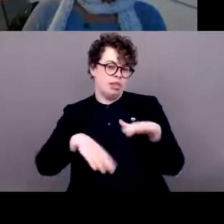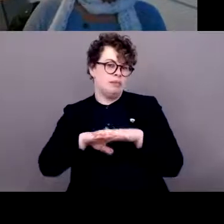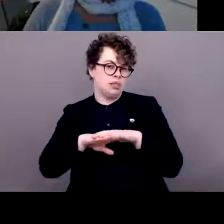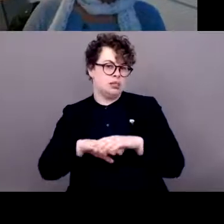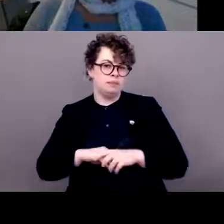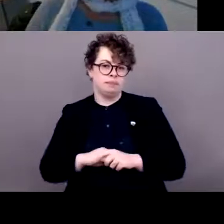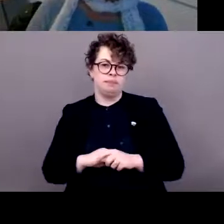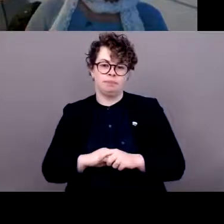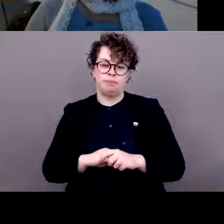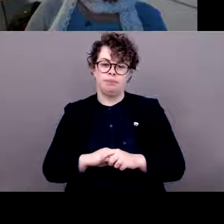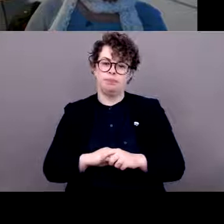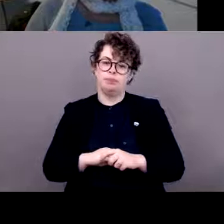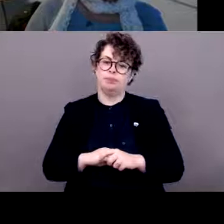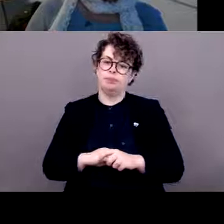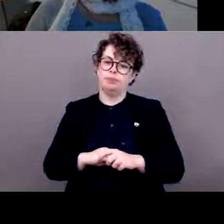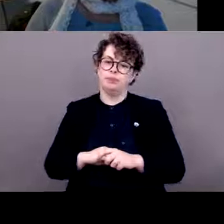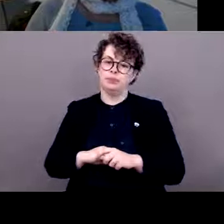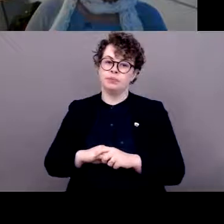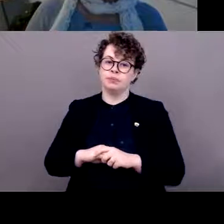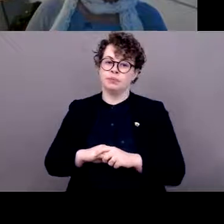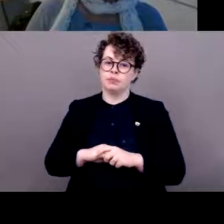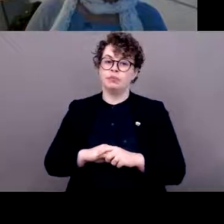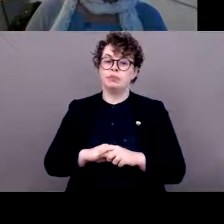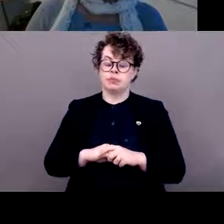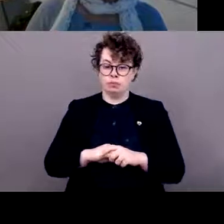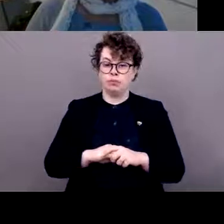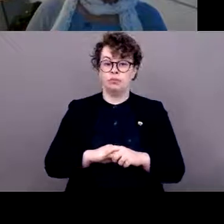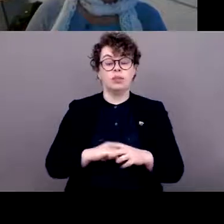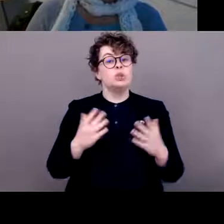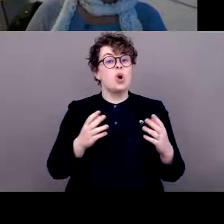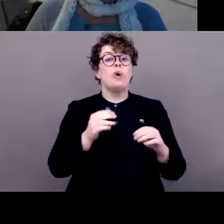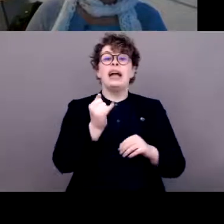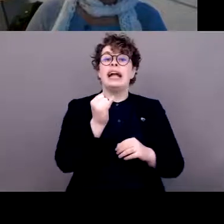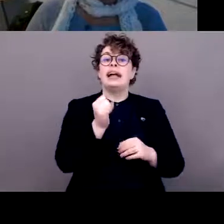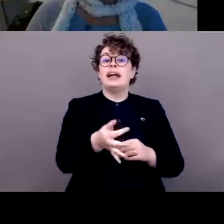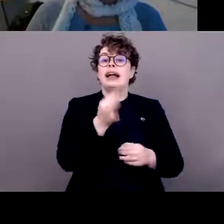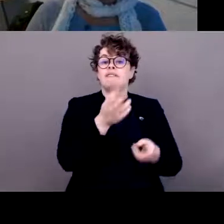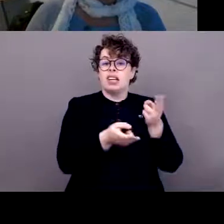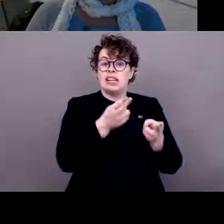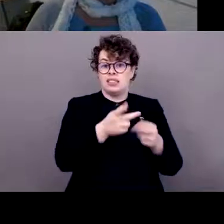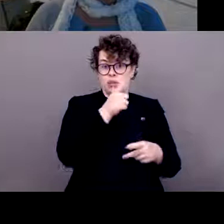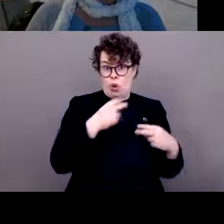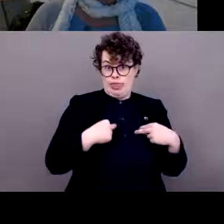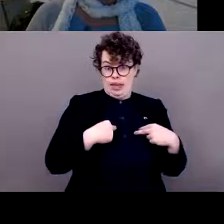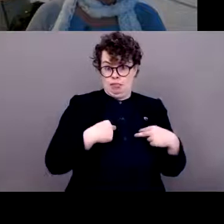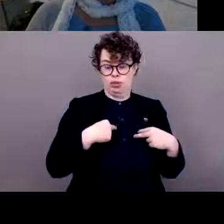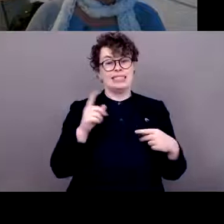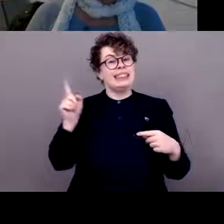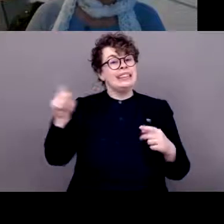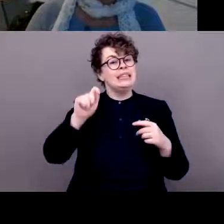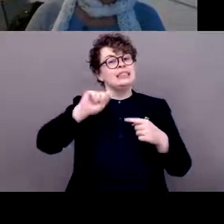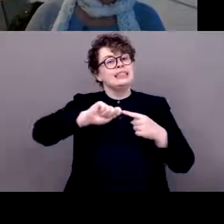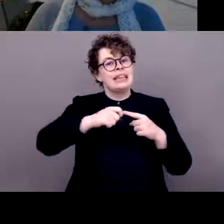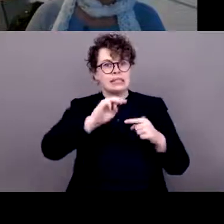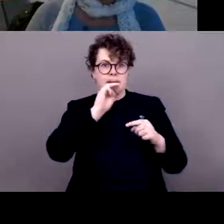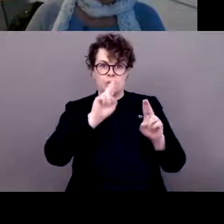So in terms of looking at what we look at when we're looking at spoken language, the tests that we have available allow us to look at a massive